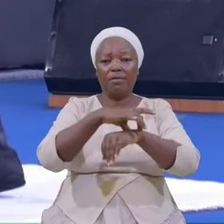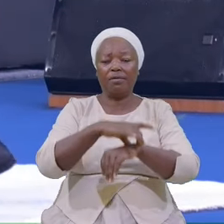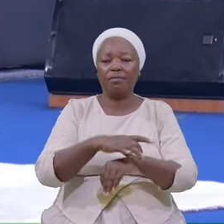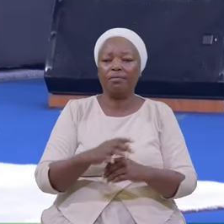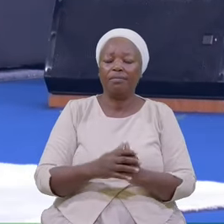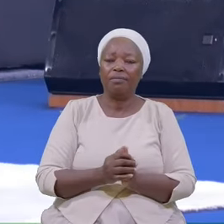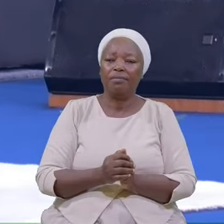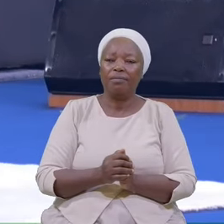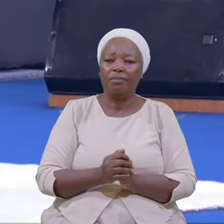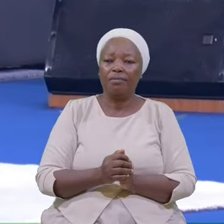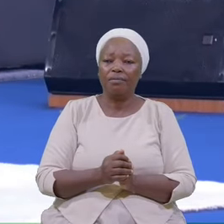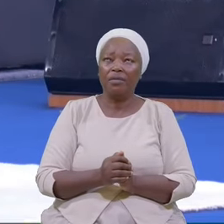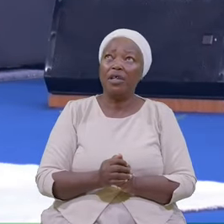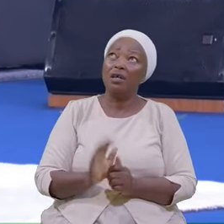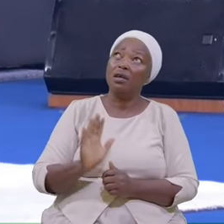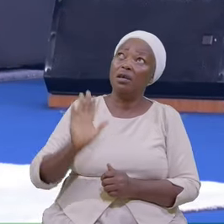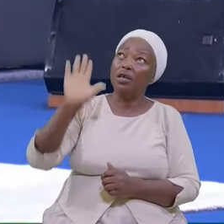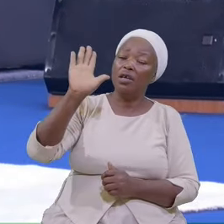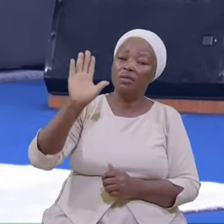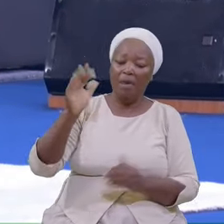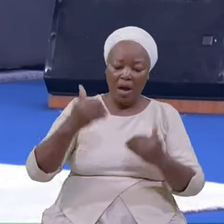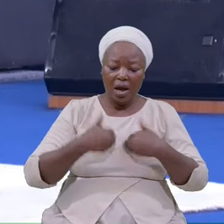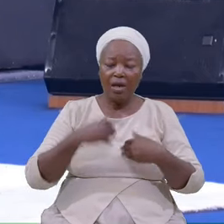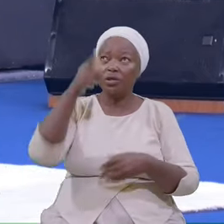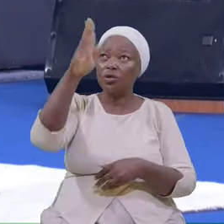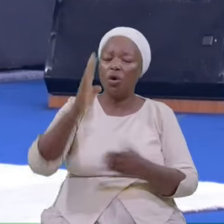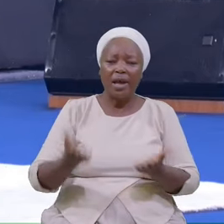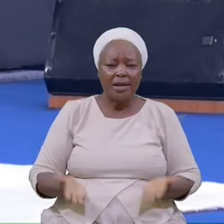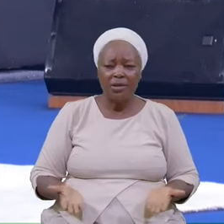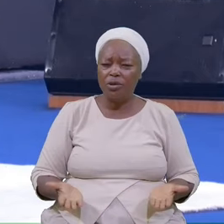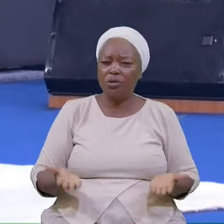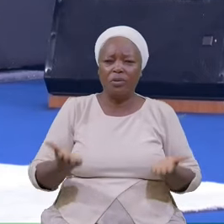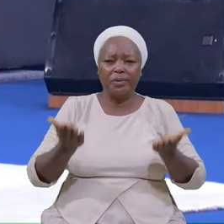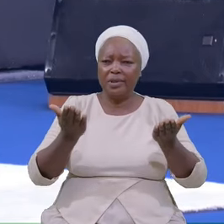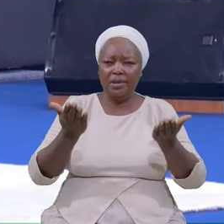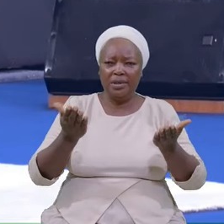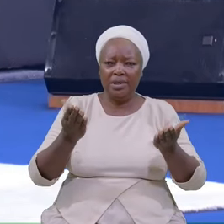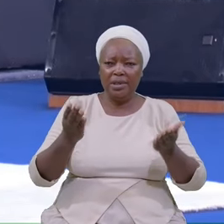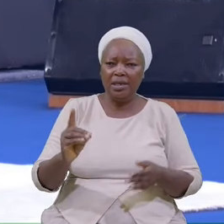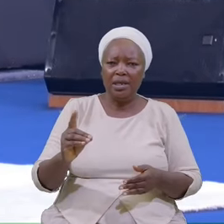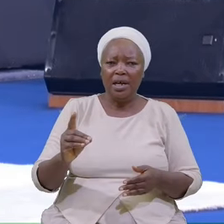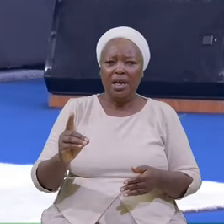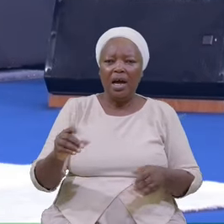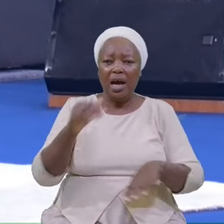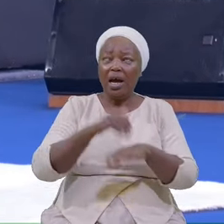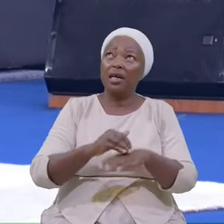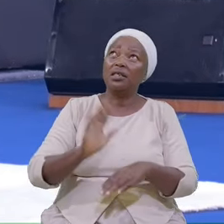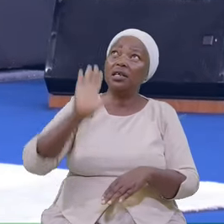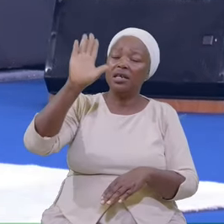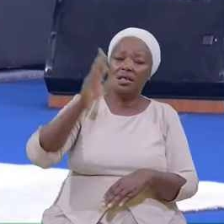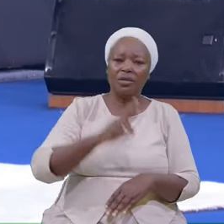earth. Him as God exalted at his right